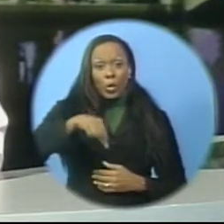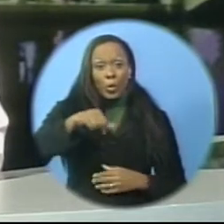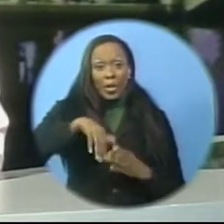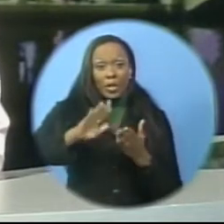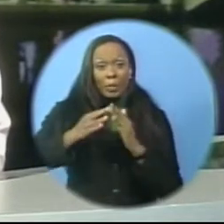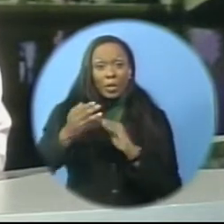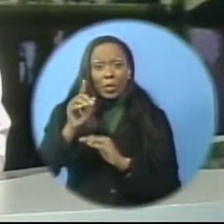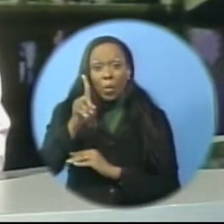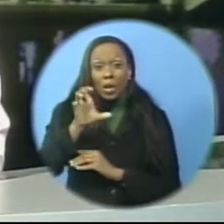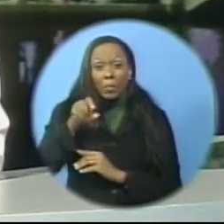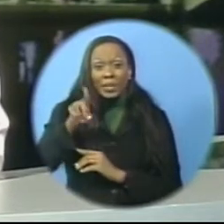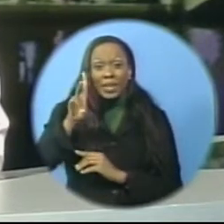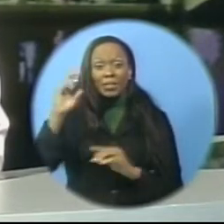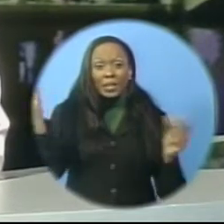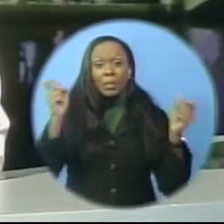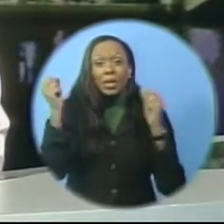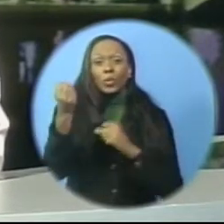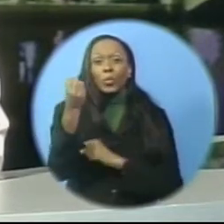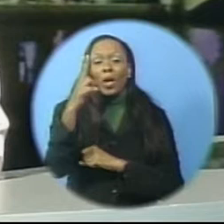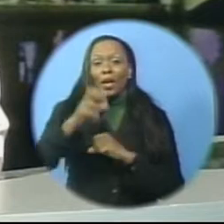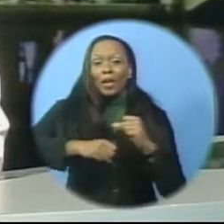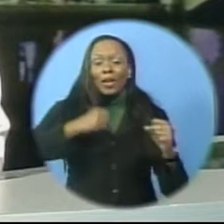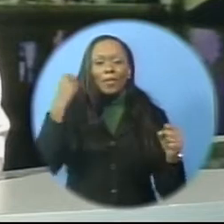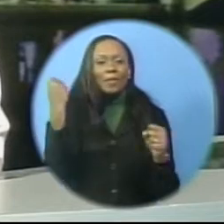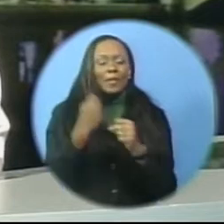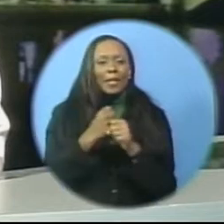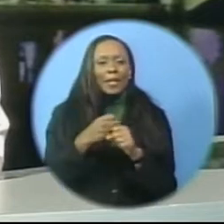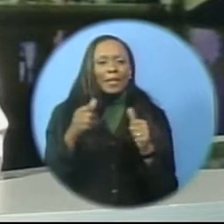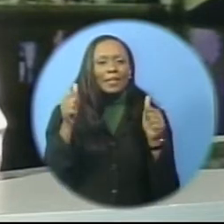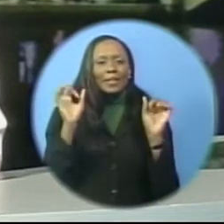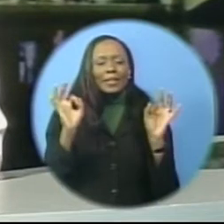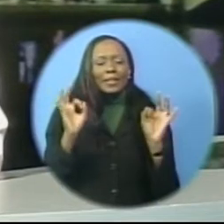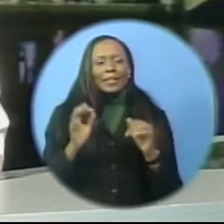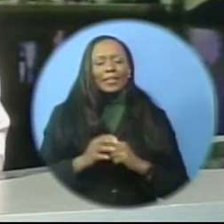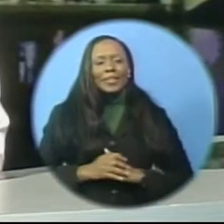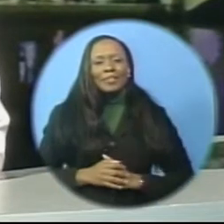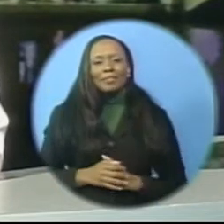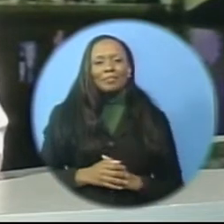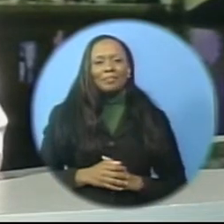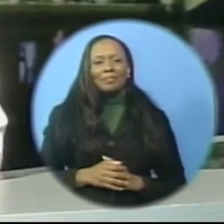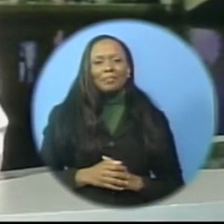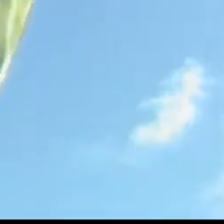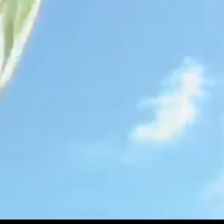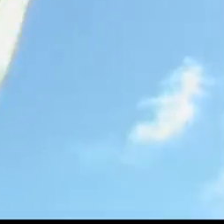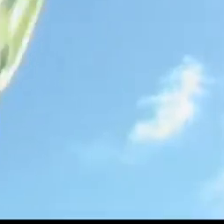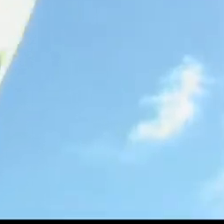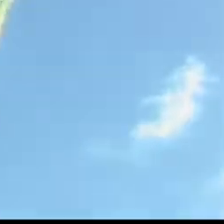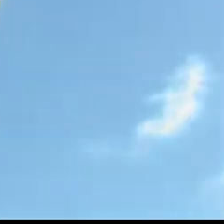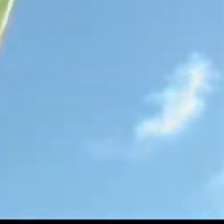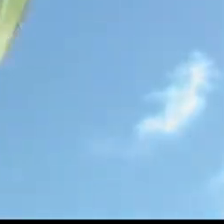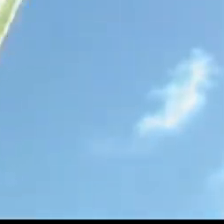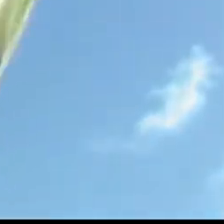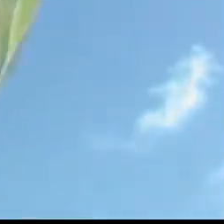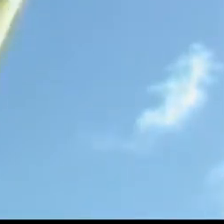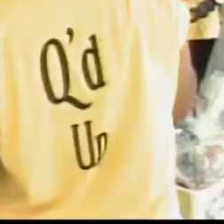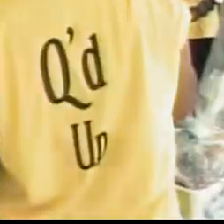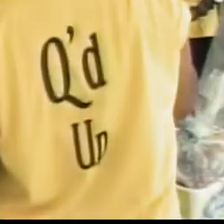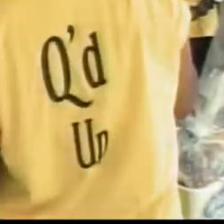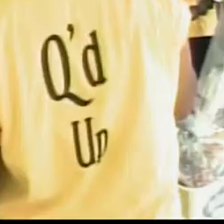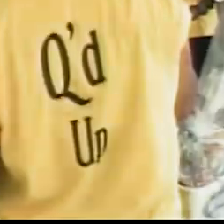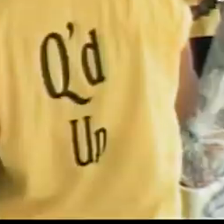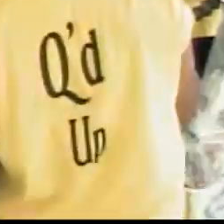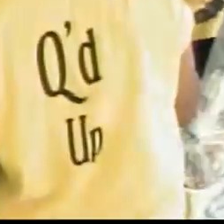Q100.7 FM is celebrating 12 years of quality broadcasting. The station and its announcers marked its